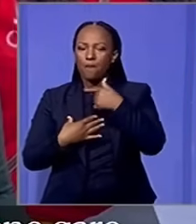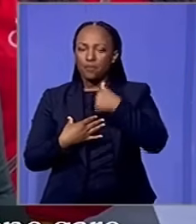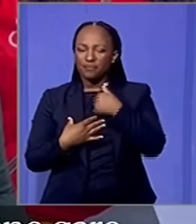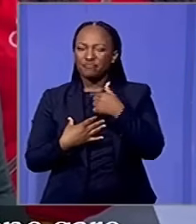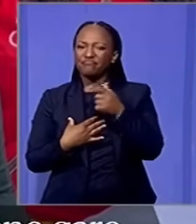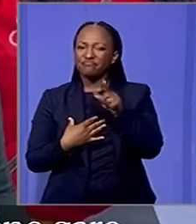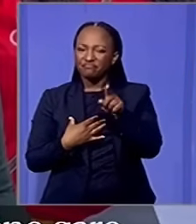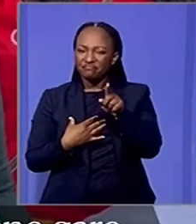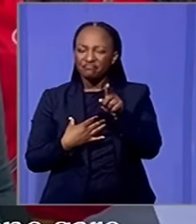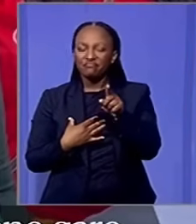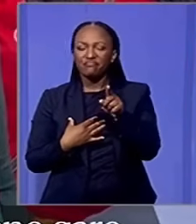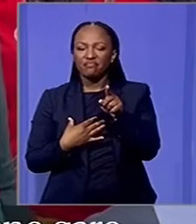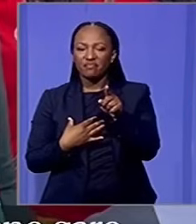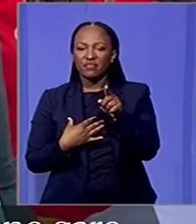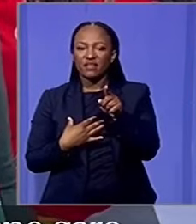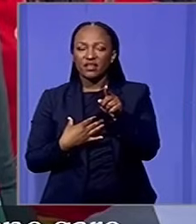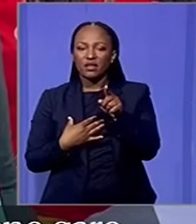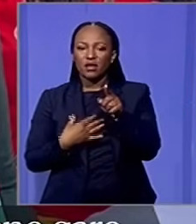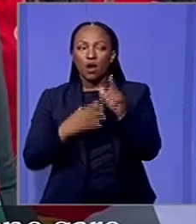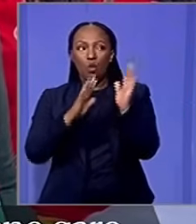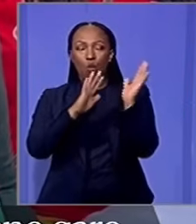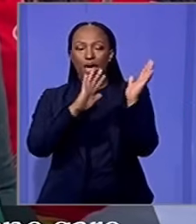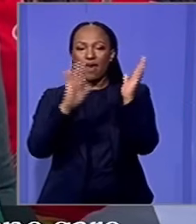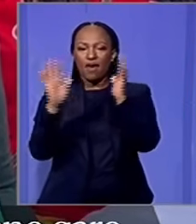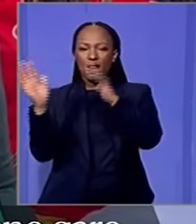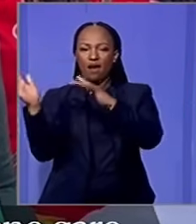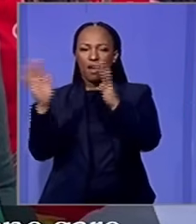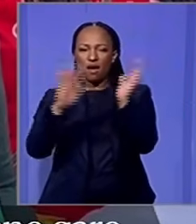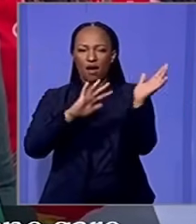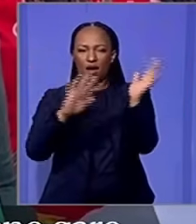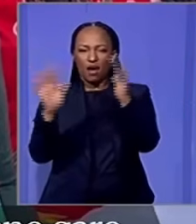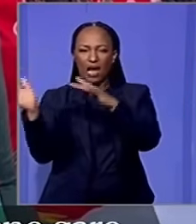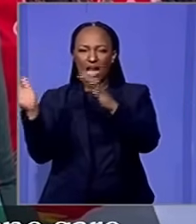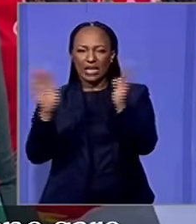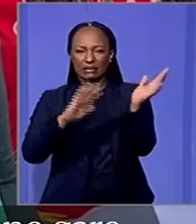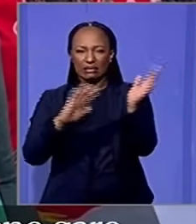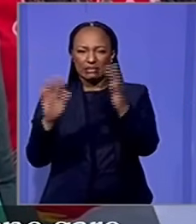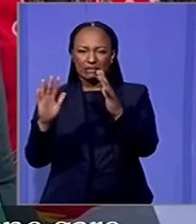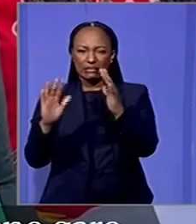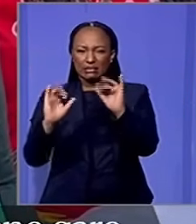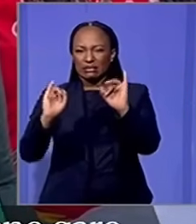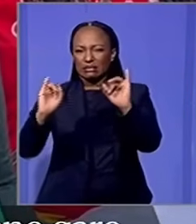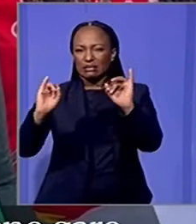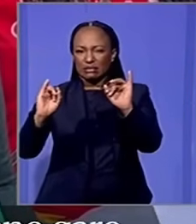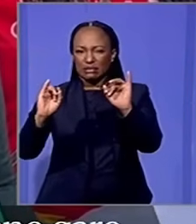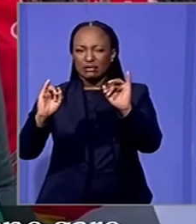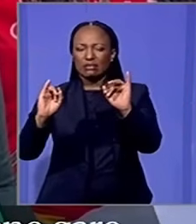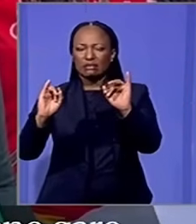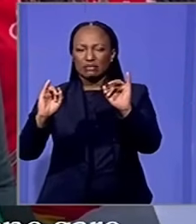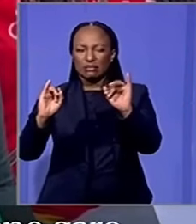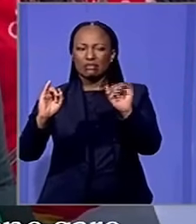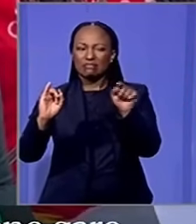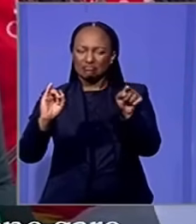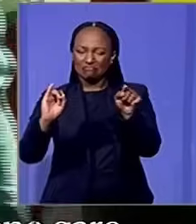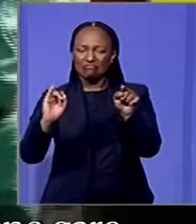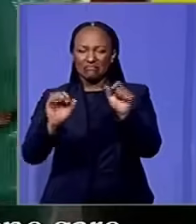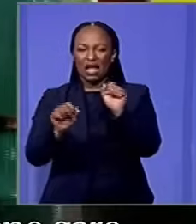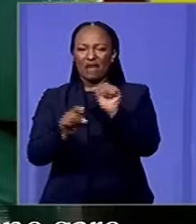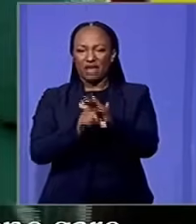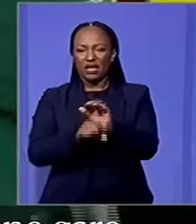seems as if the weather condition also played its